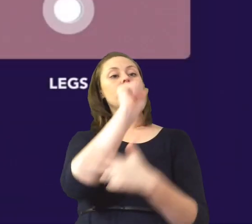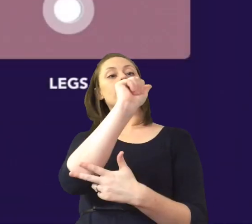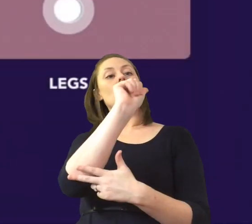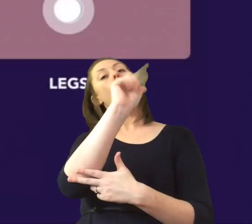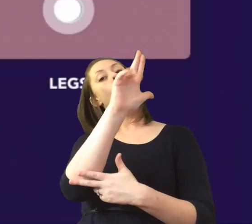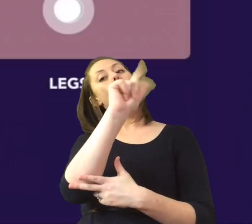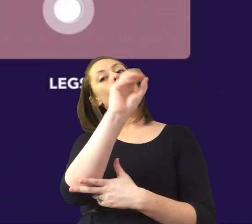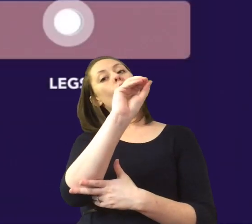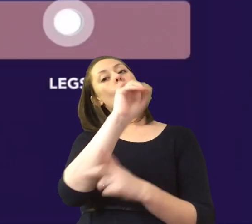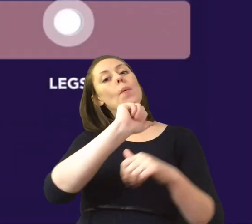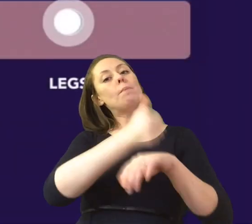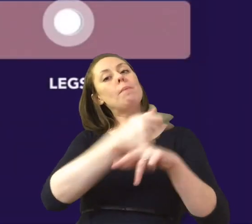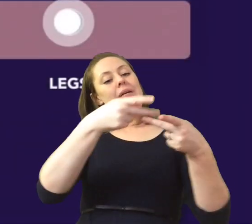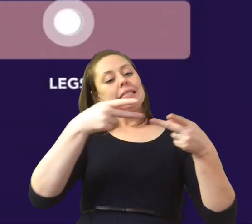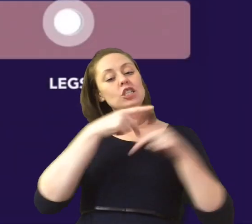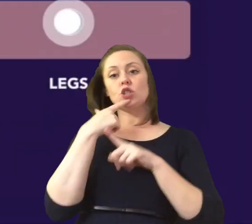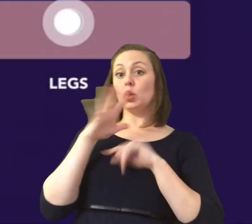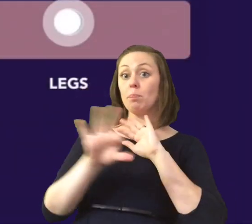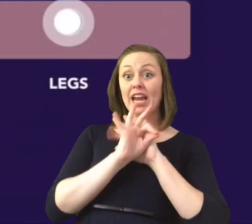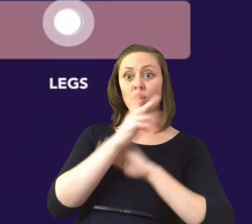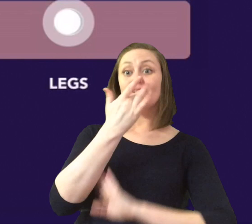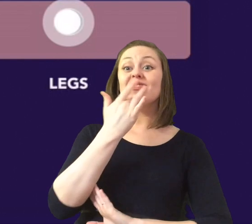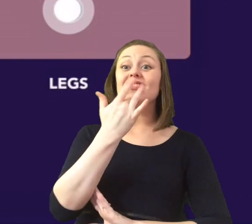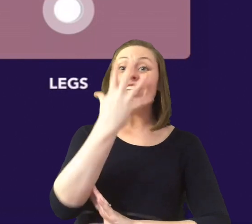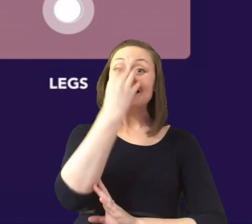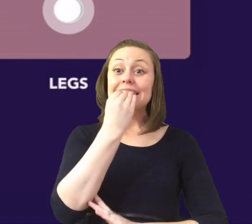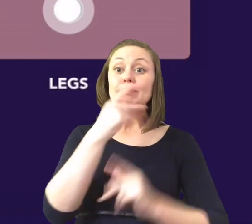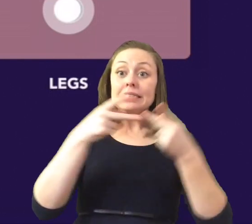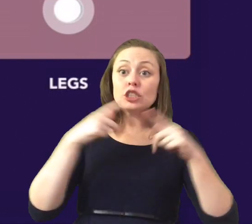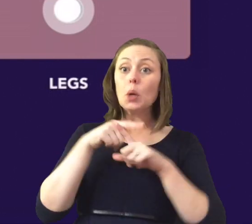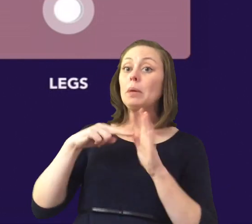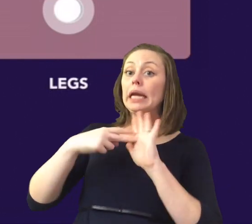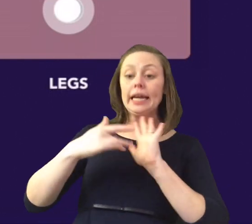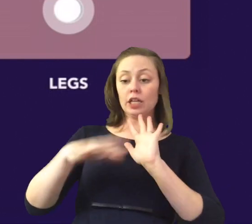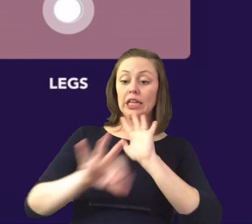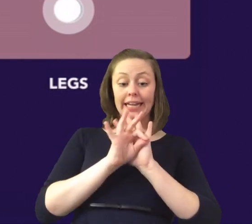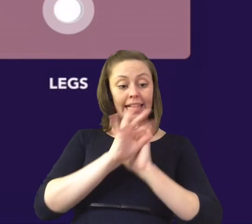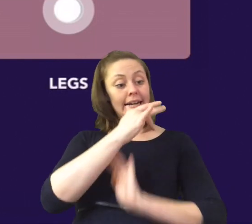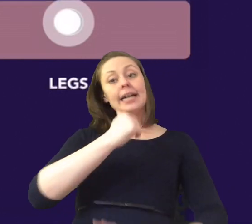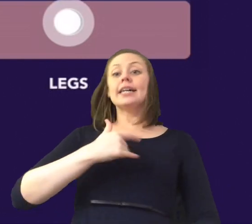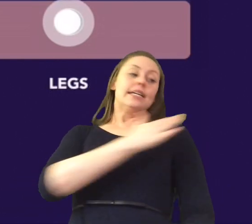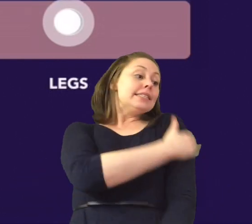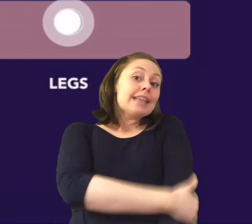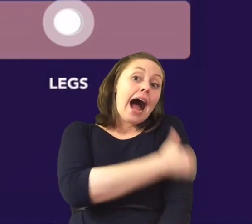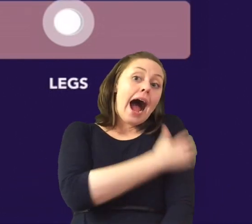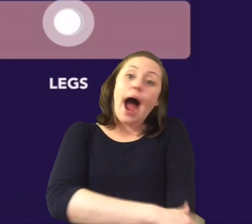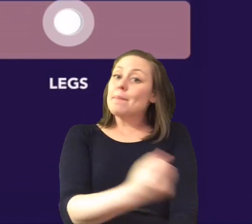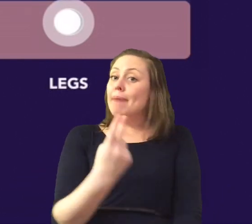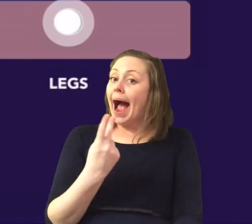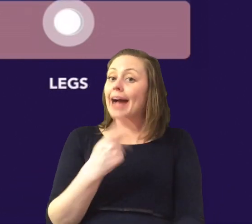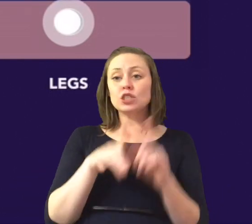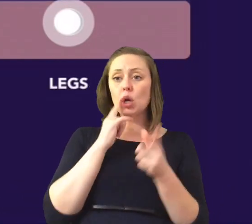auto position. This lets you select your preferred sleep position, so side or back, and automatically adjusts to relieve